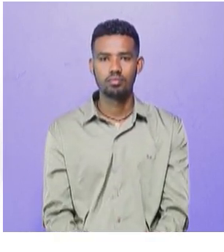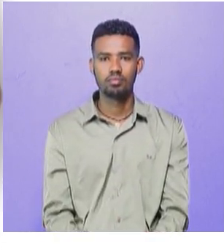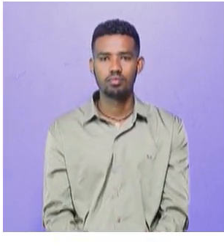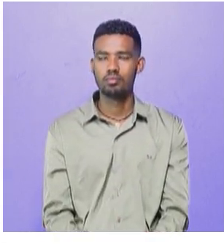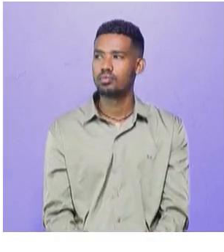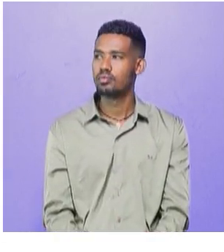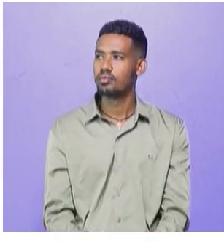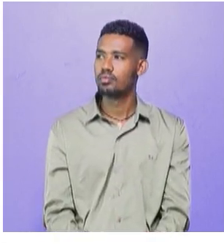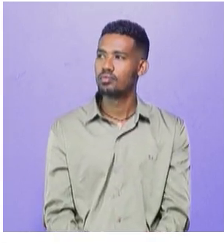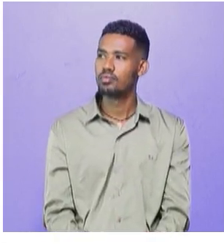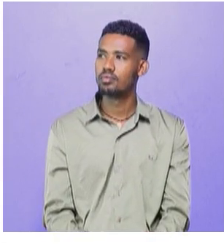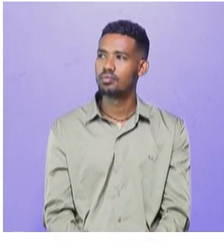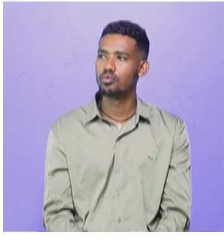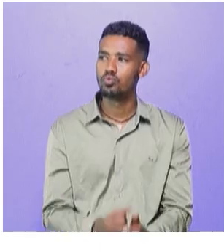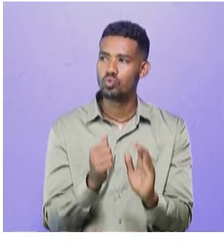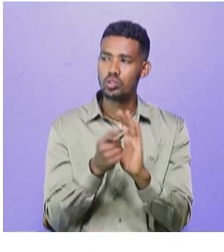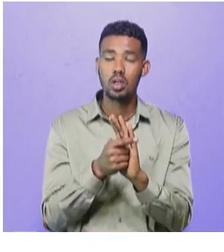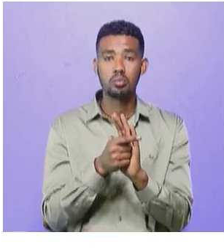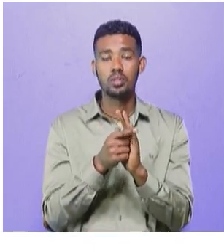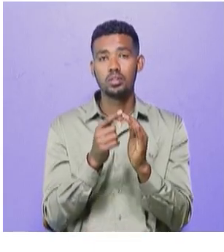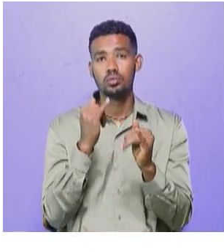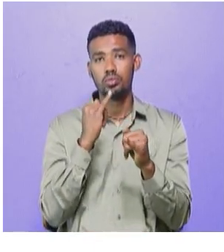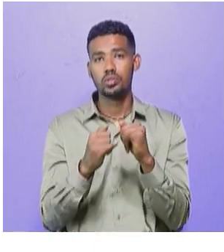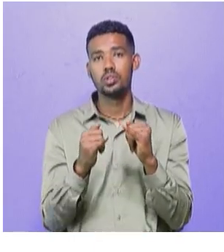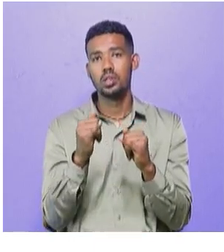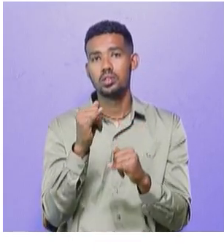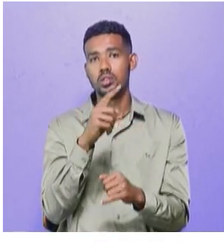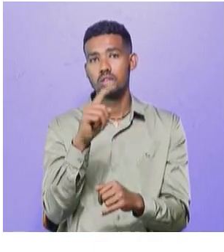Here it, for example, z, buzz,